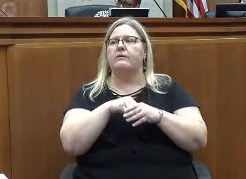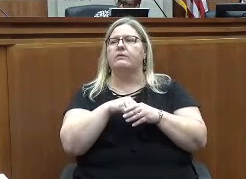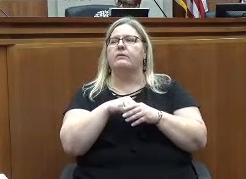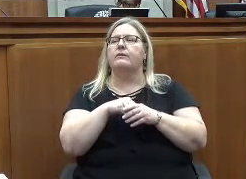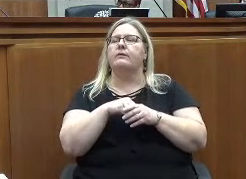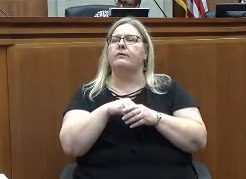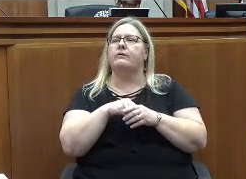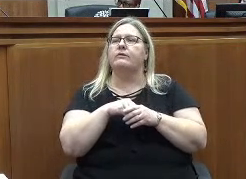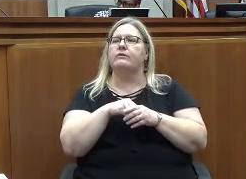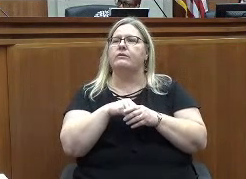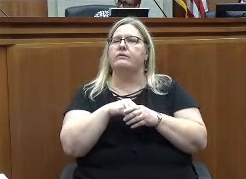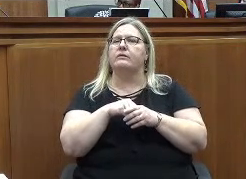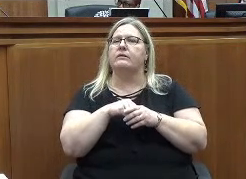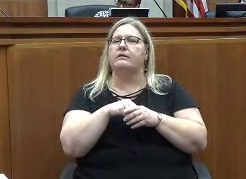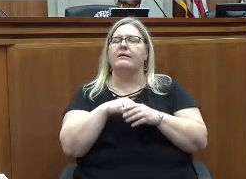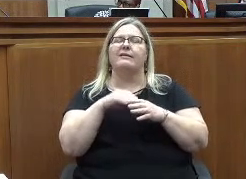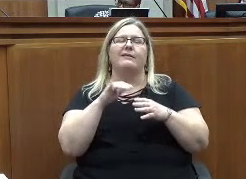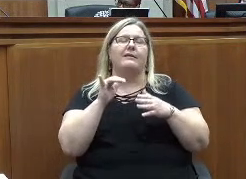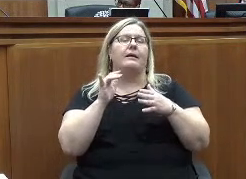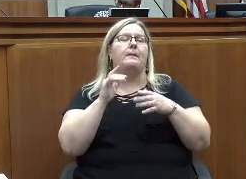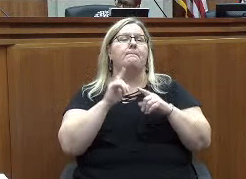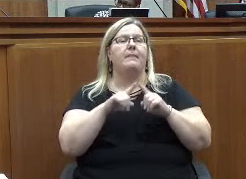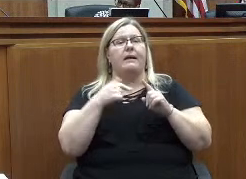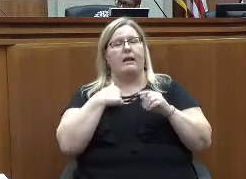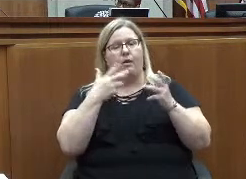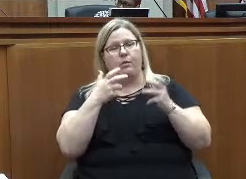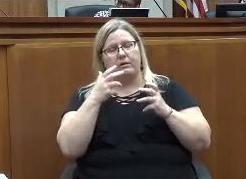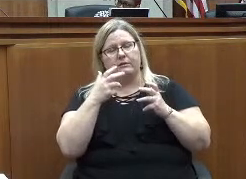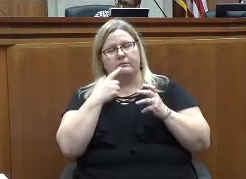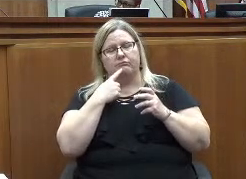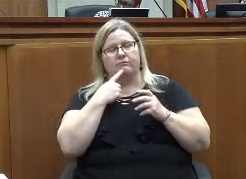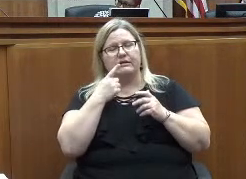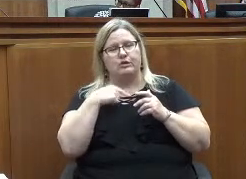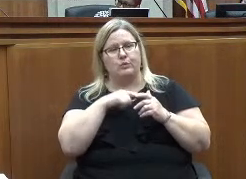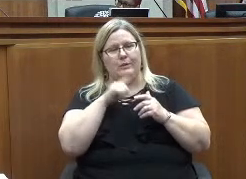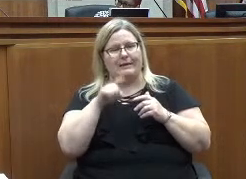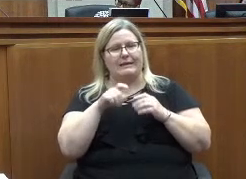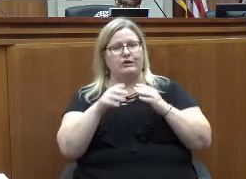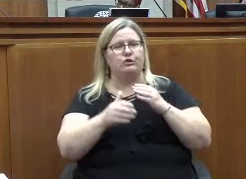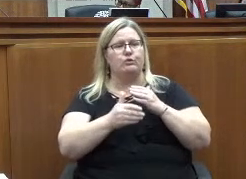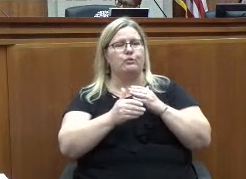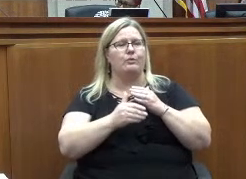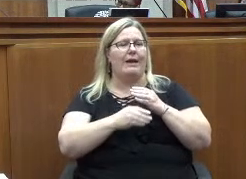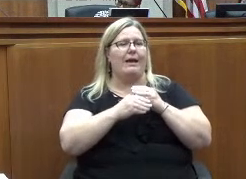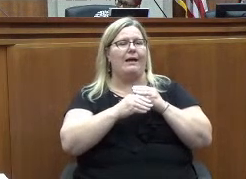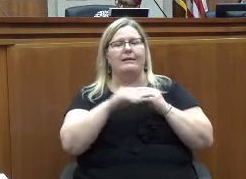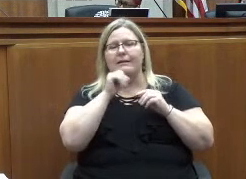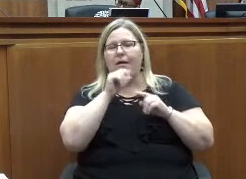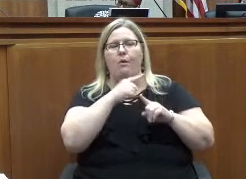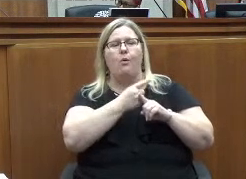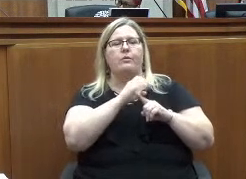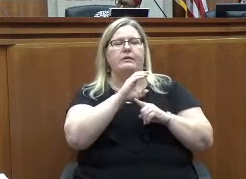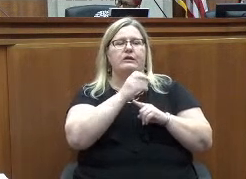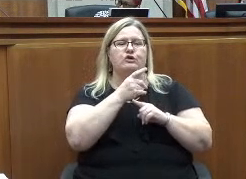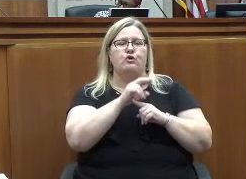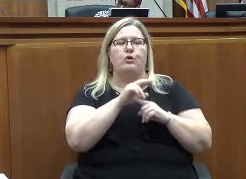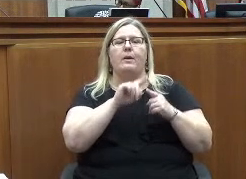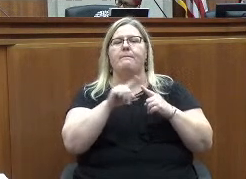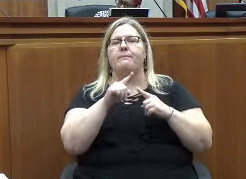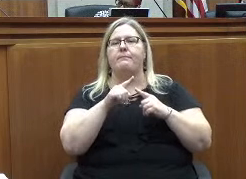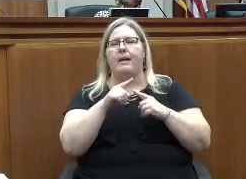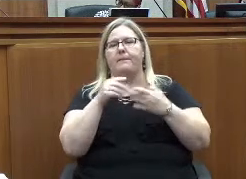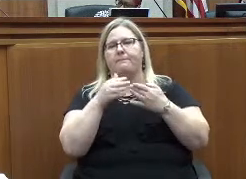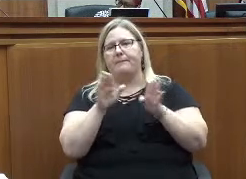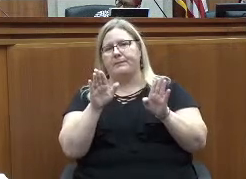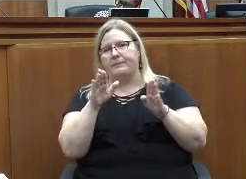So that was just a tidbit. But I do want to say that we need to add not only charter is responsible for this, but public